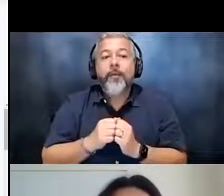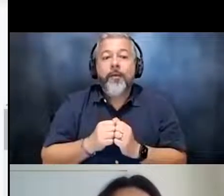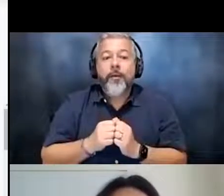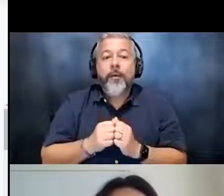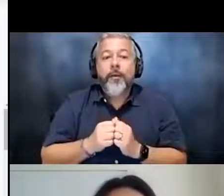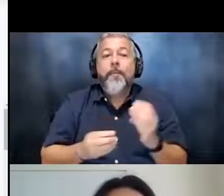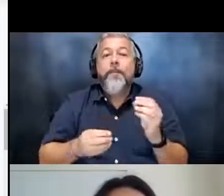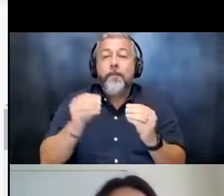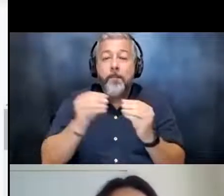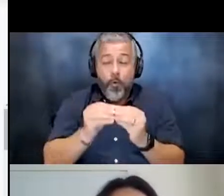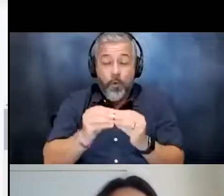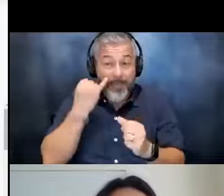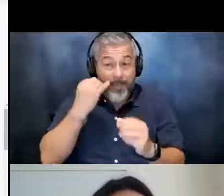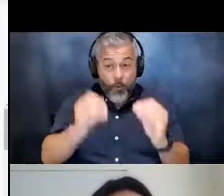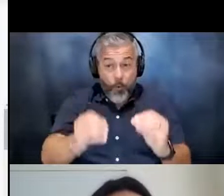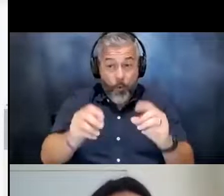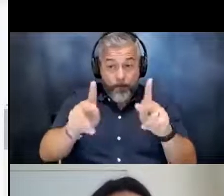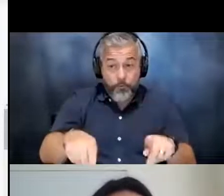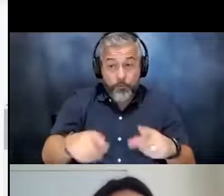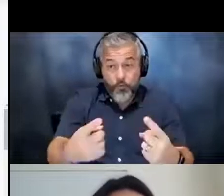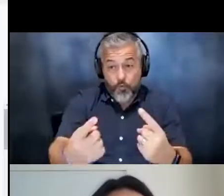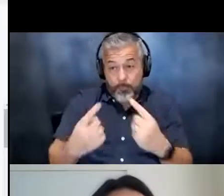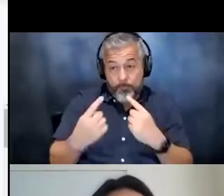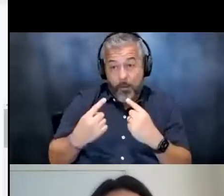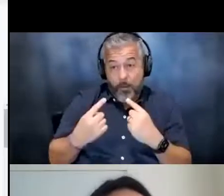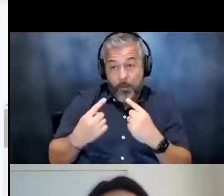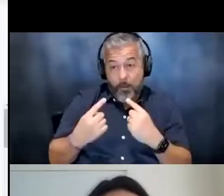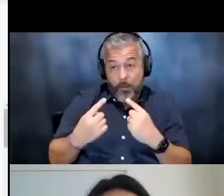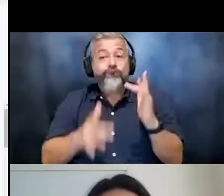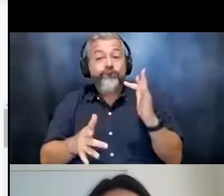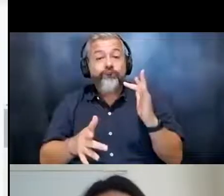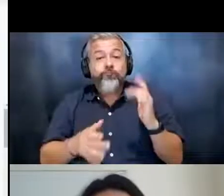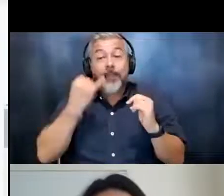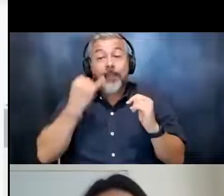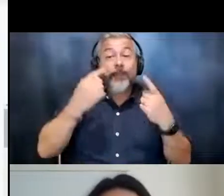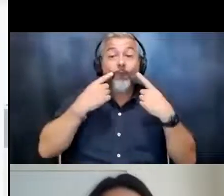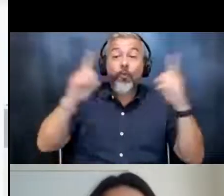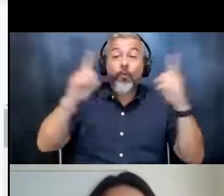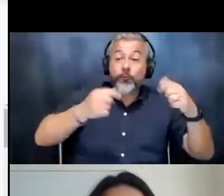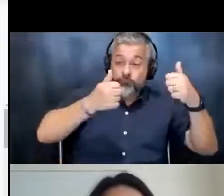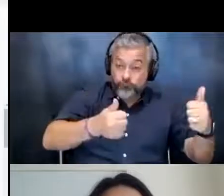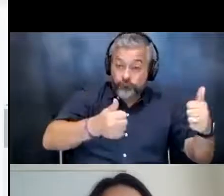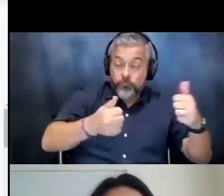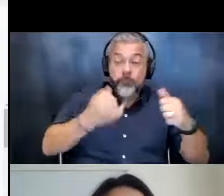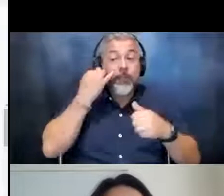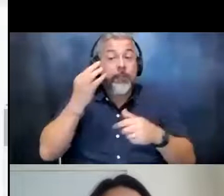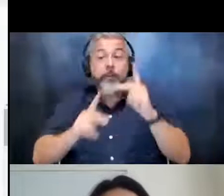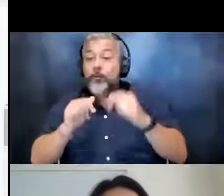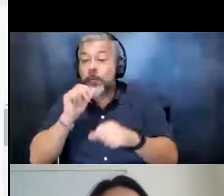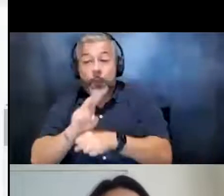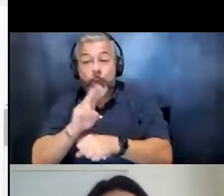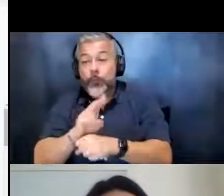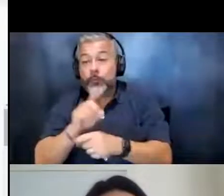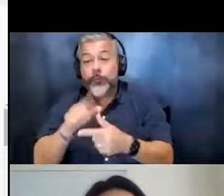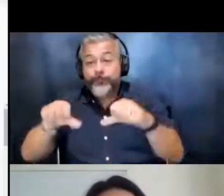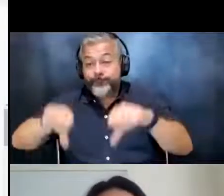problem that that people run into. It's great if it works, but if people don't use it, you know, lack of understanding